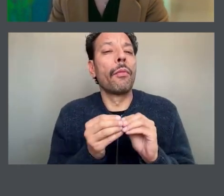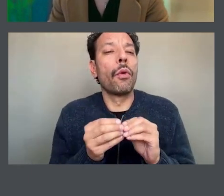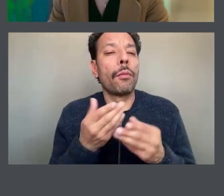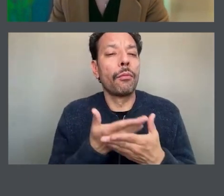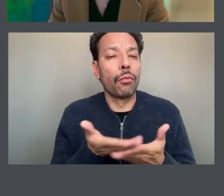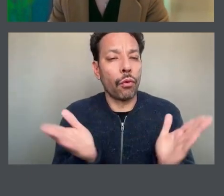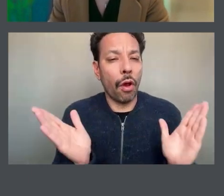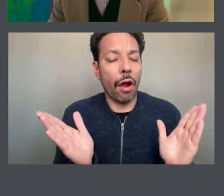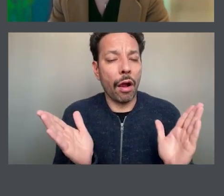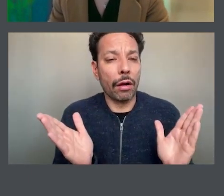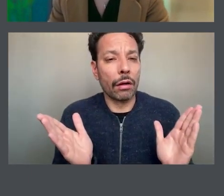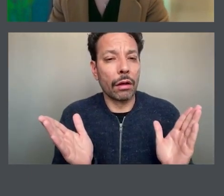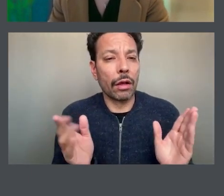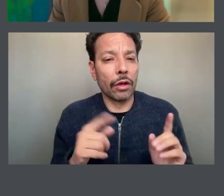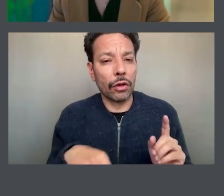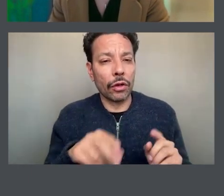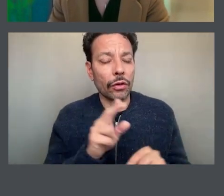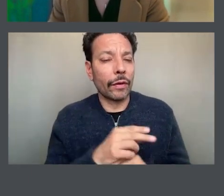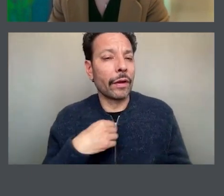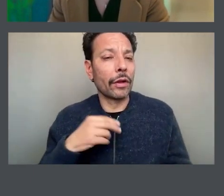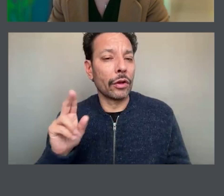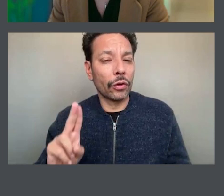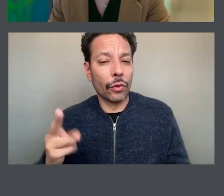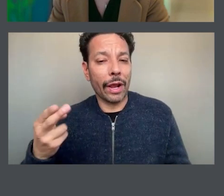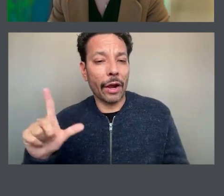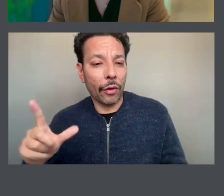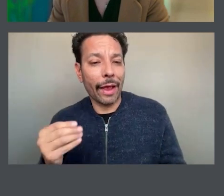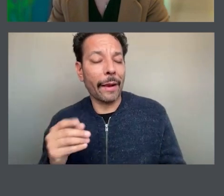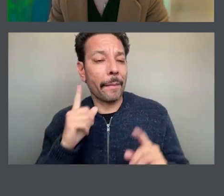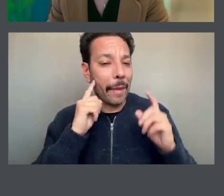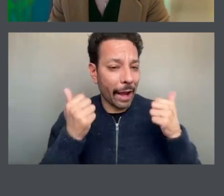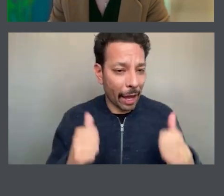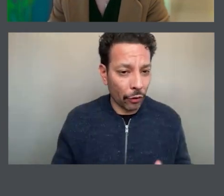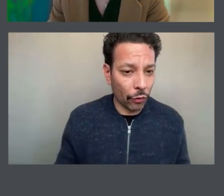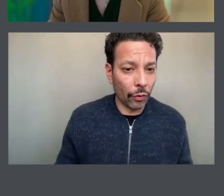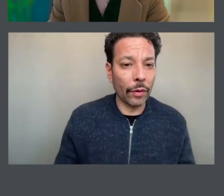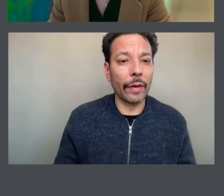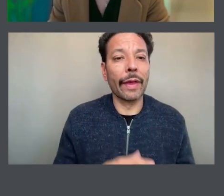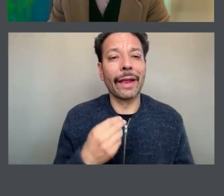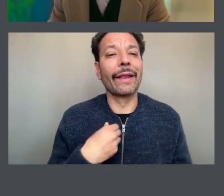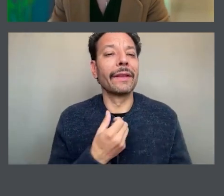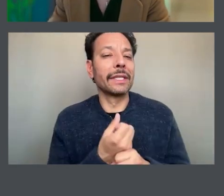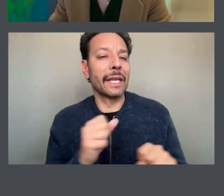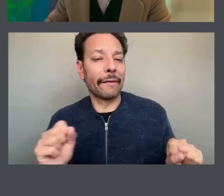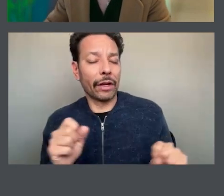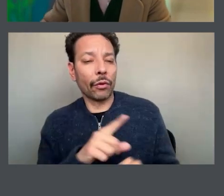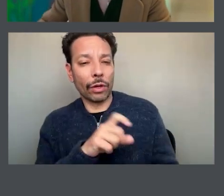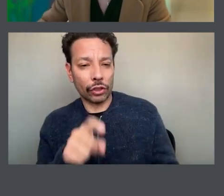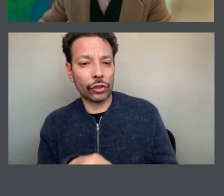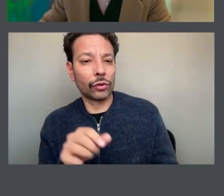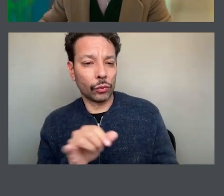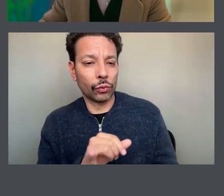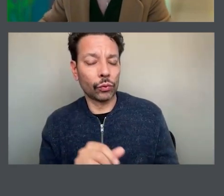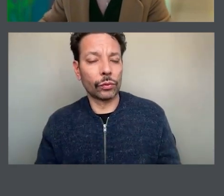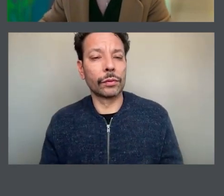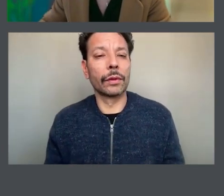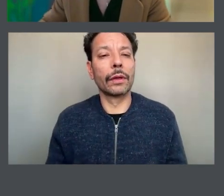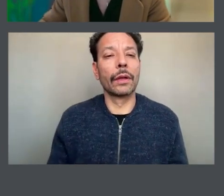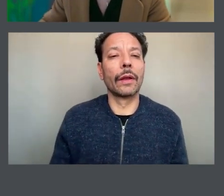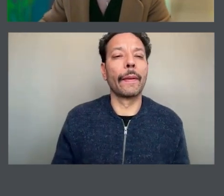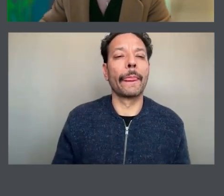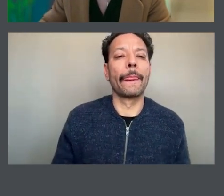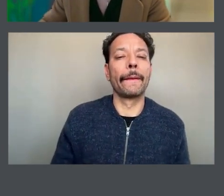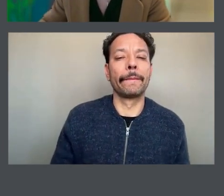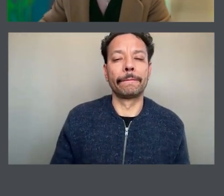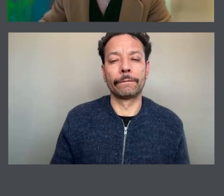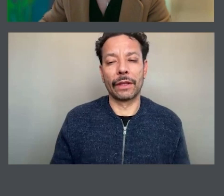broadly applicable for kids with unilateral and bilateral hearing loss, as well as the safety question. That is also a relevant